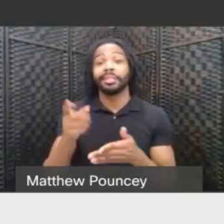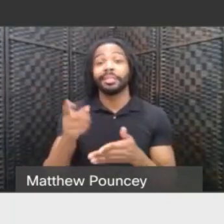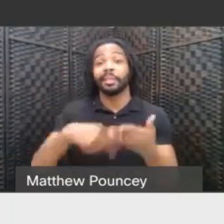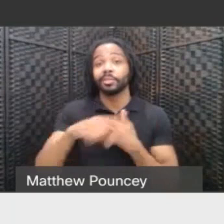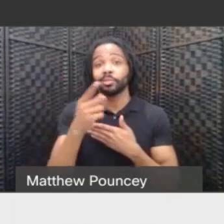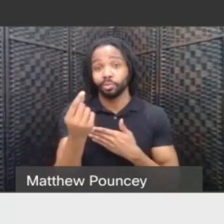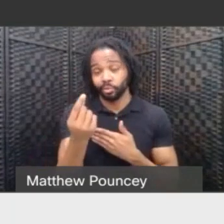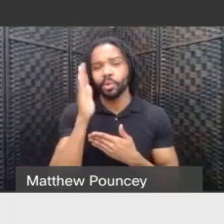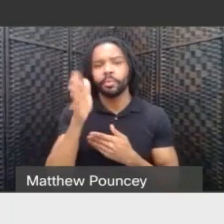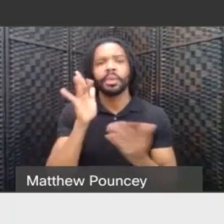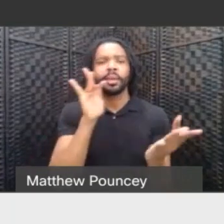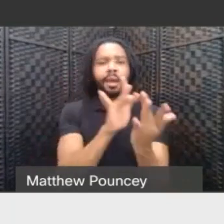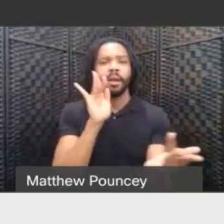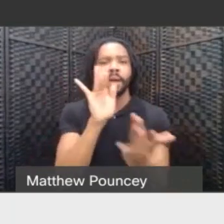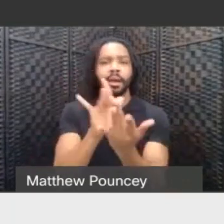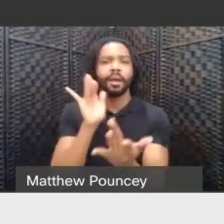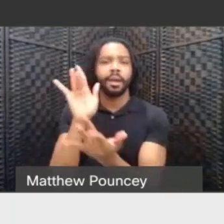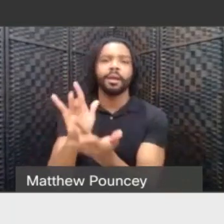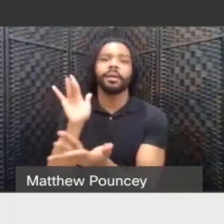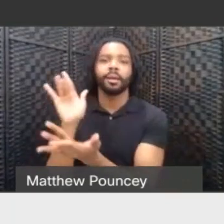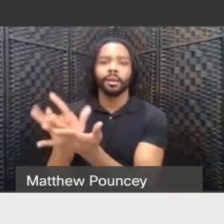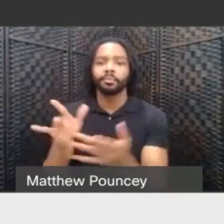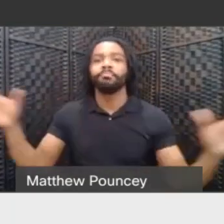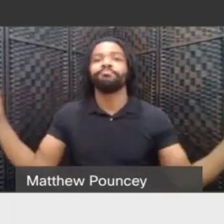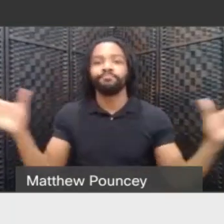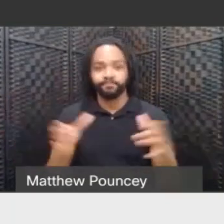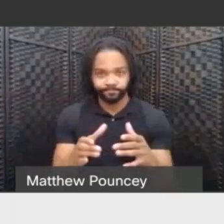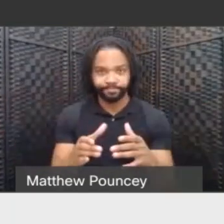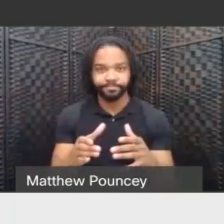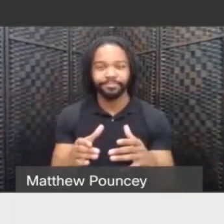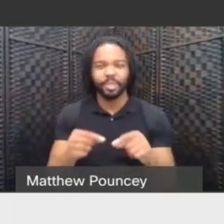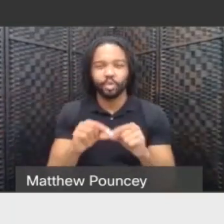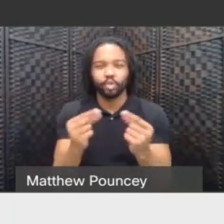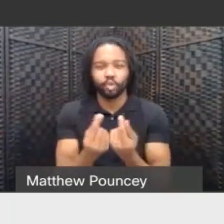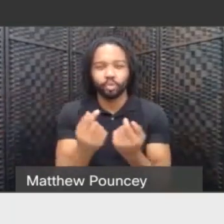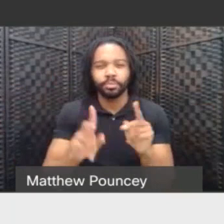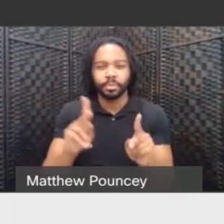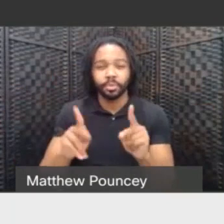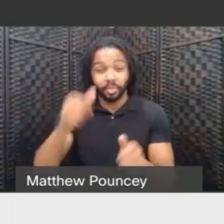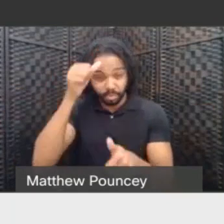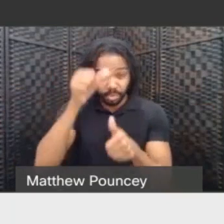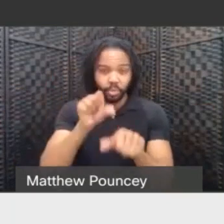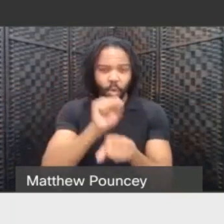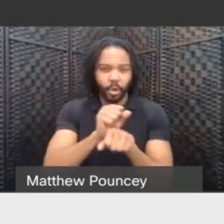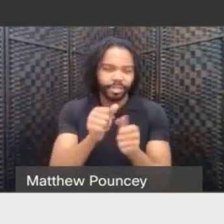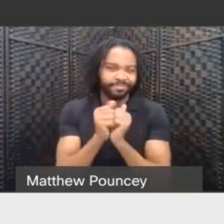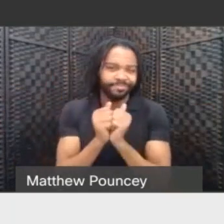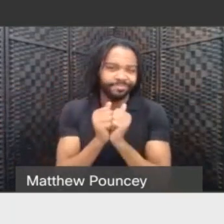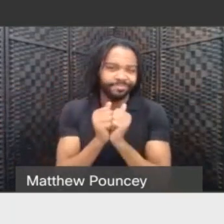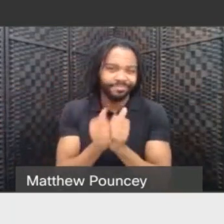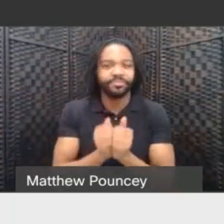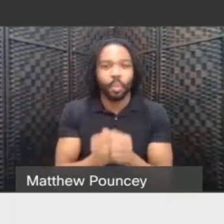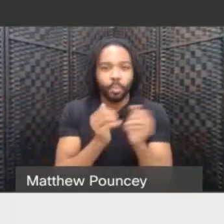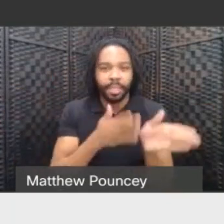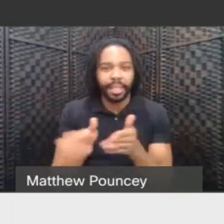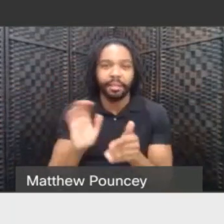be contacting folks to pull back together the group of people that worked with us as we were planning